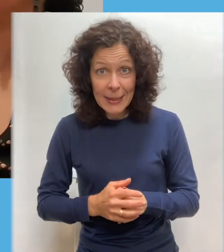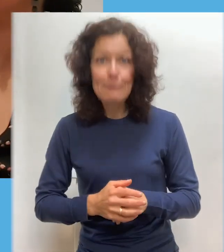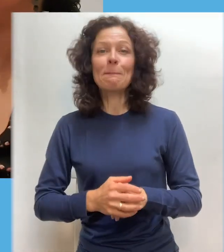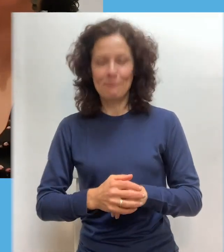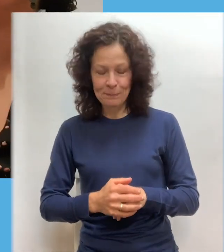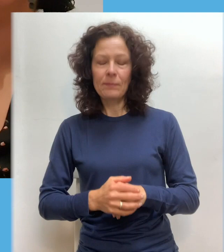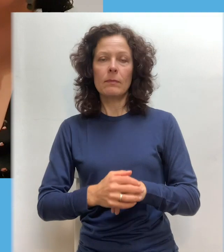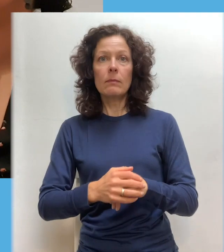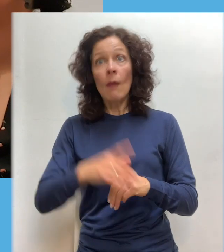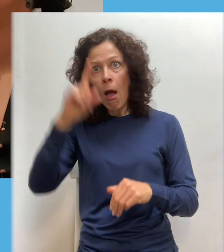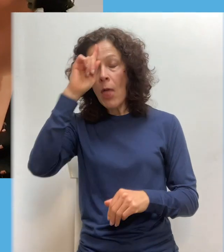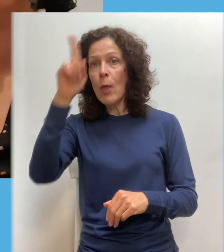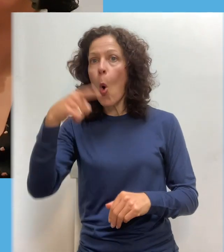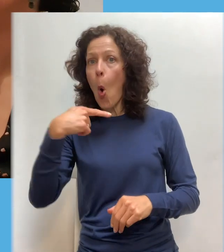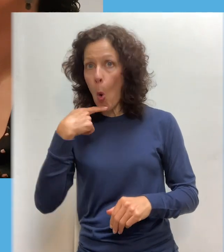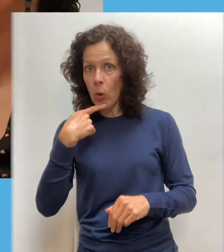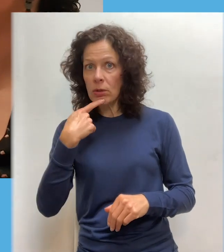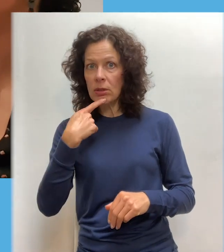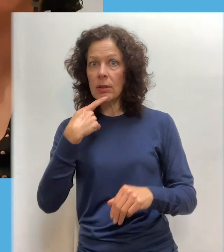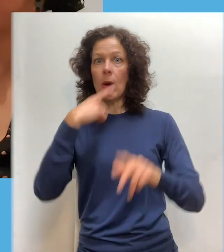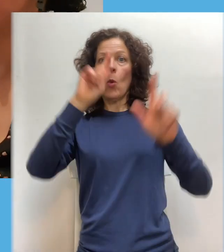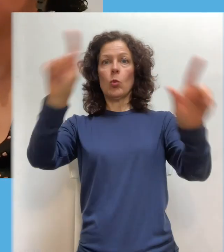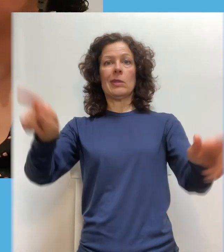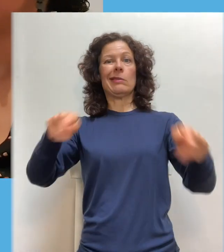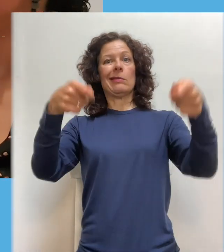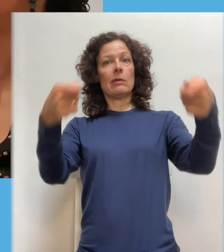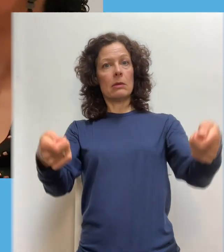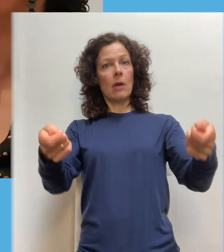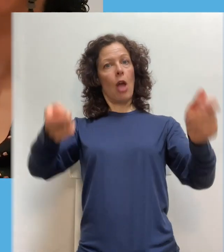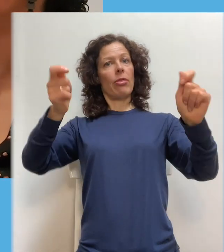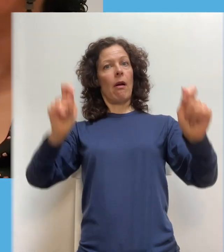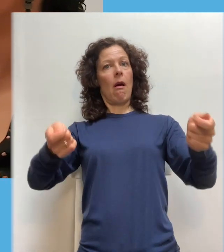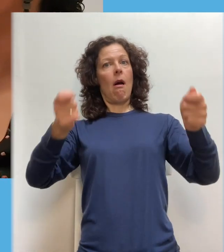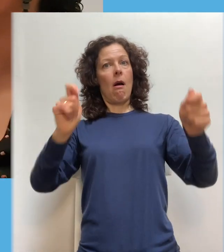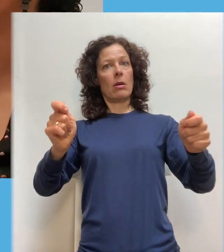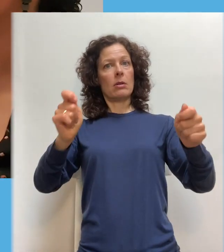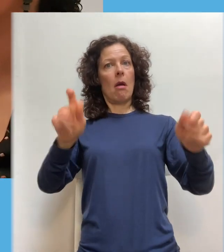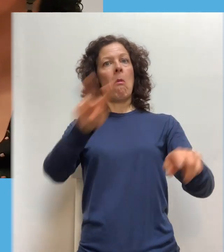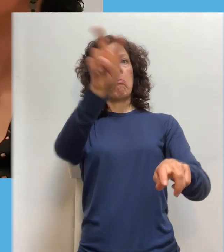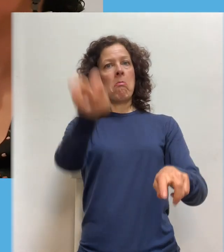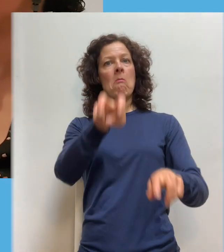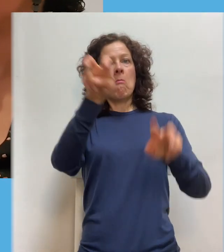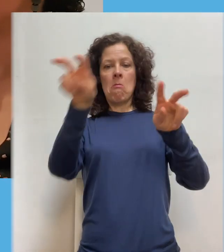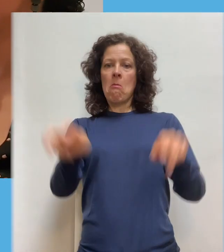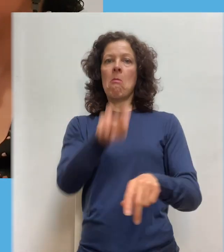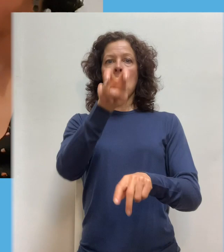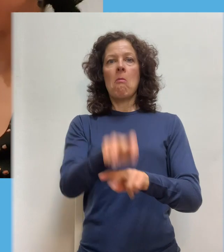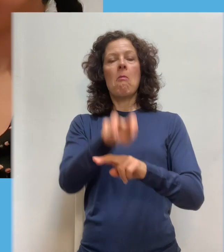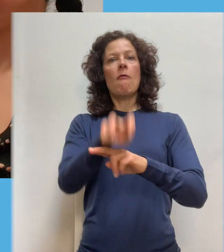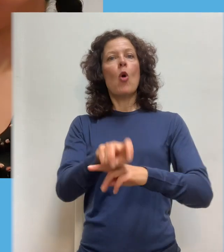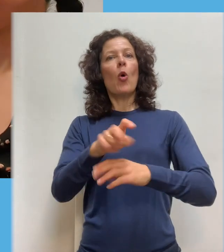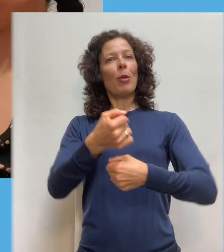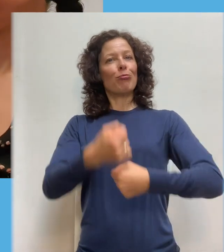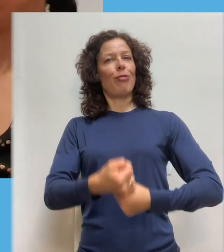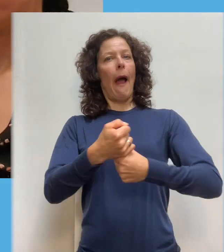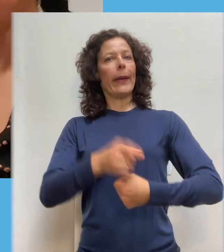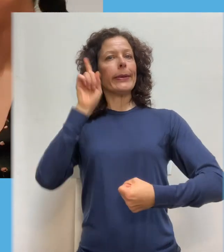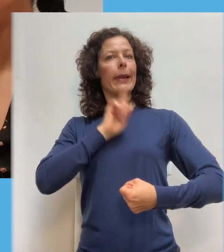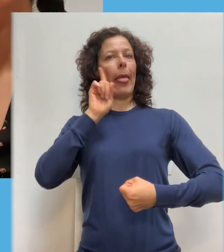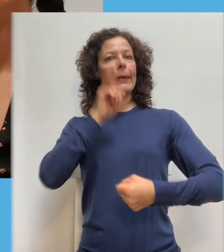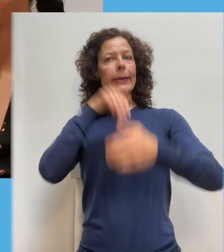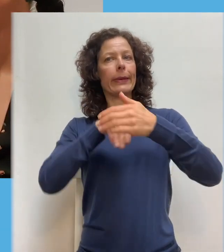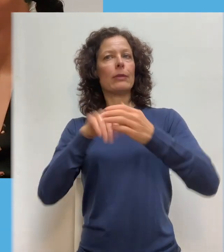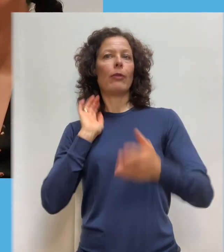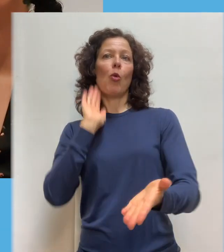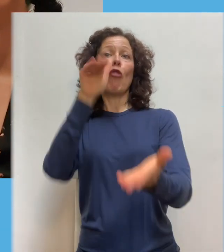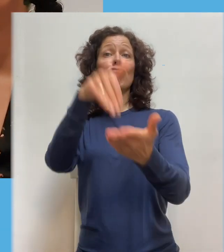When they arrived, Lolo was harnessed to the cart to take Betty Lee to the church. After the service, the